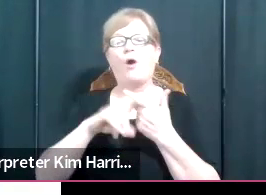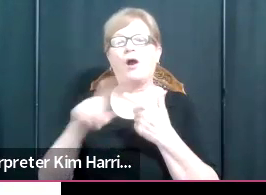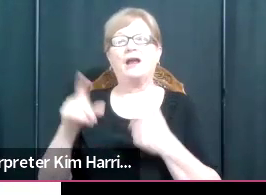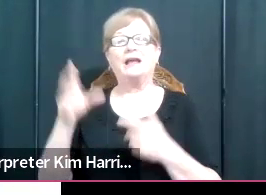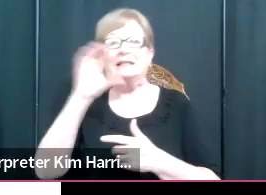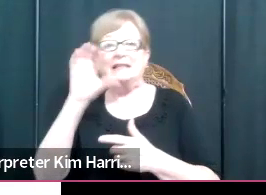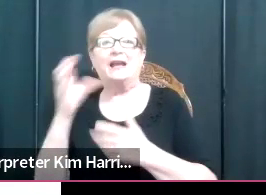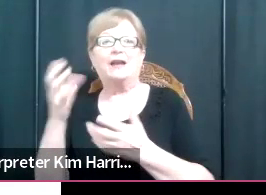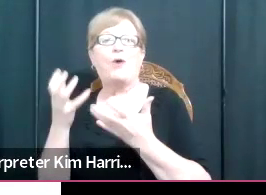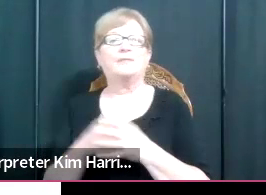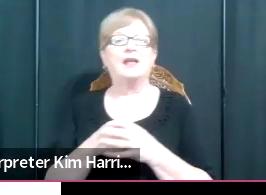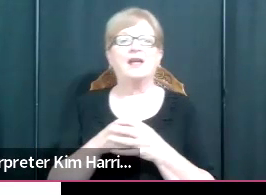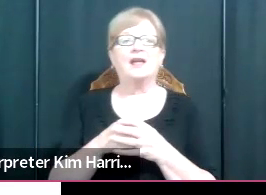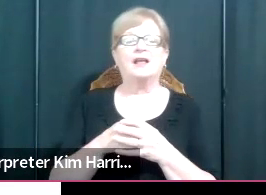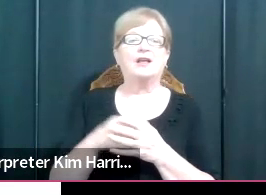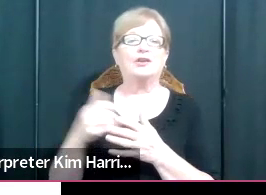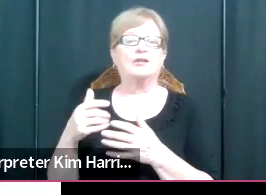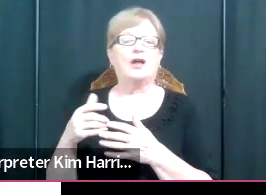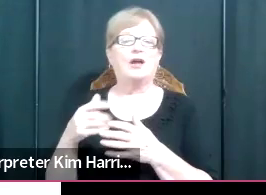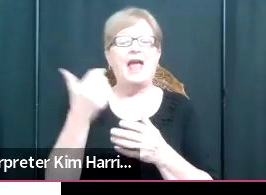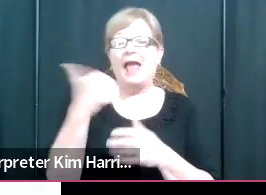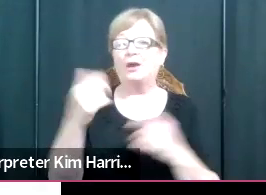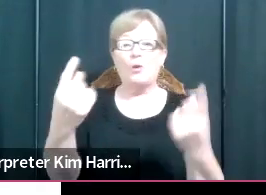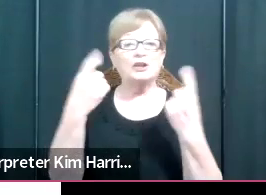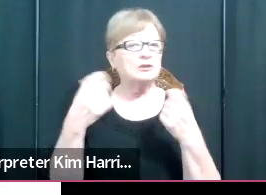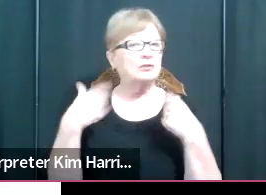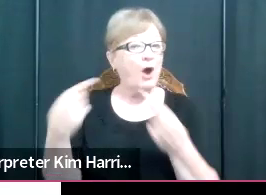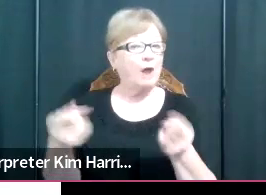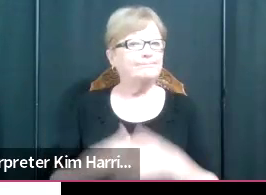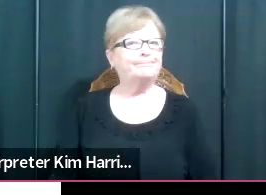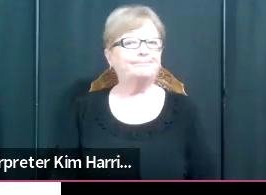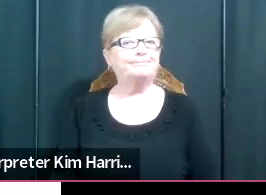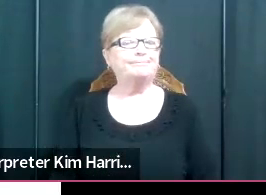Does anyone have any questions at this point?